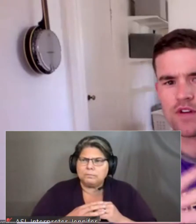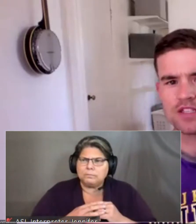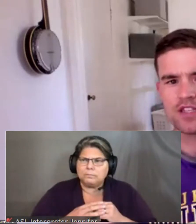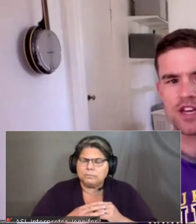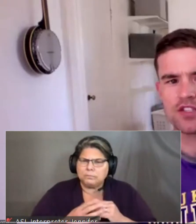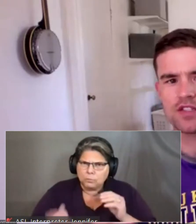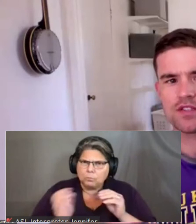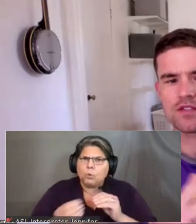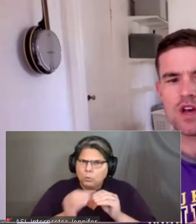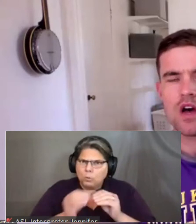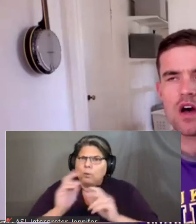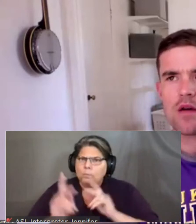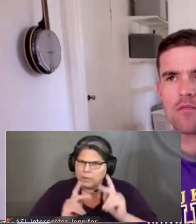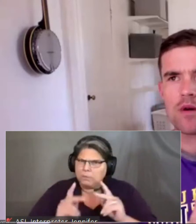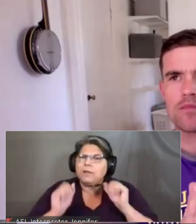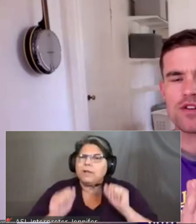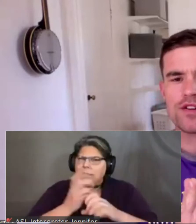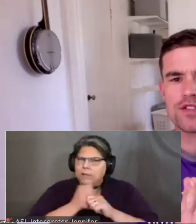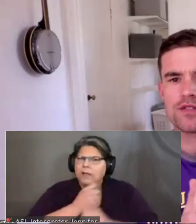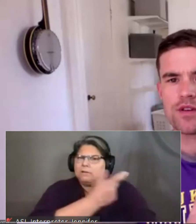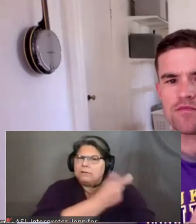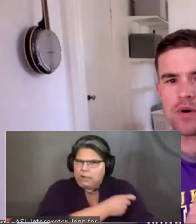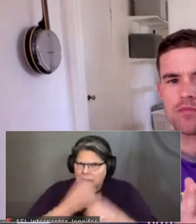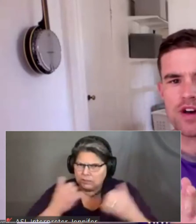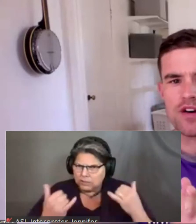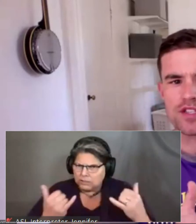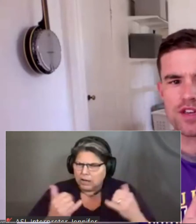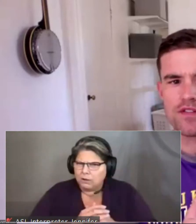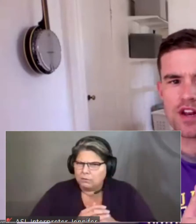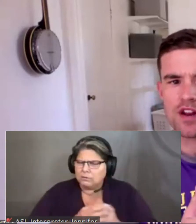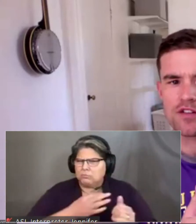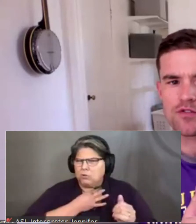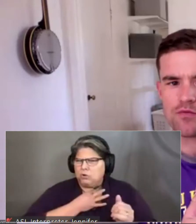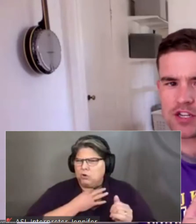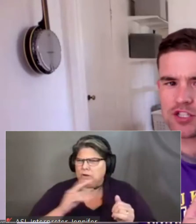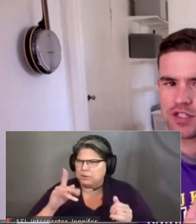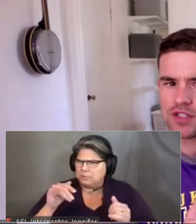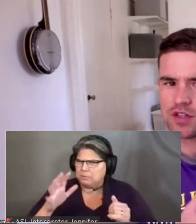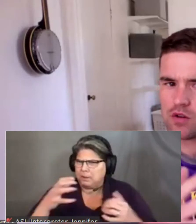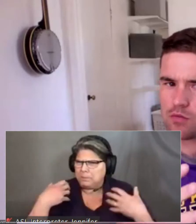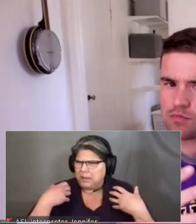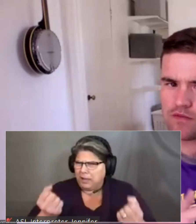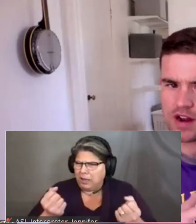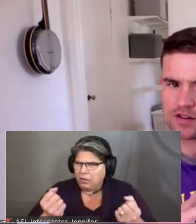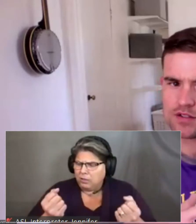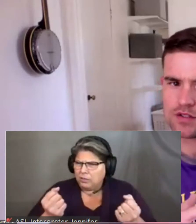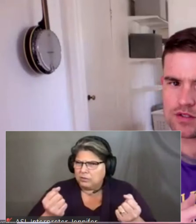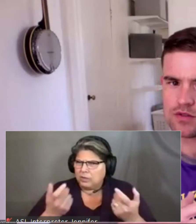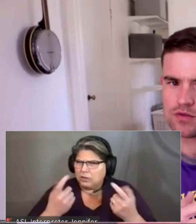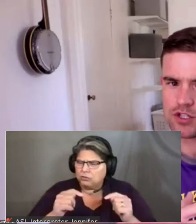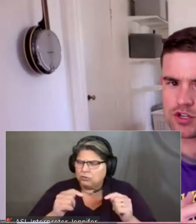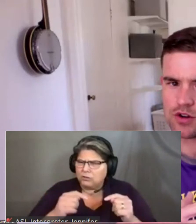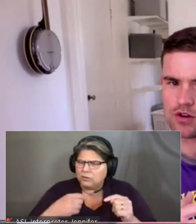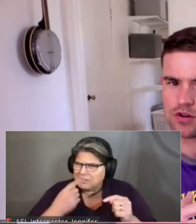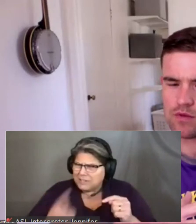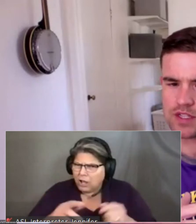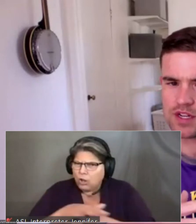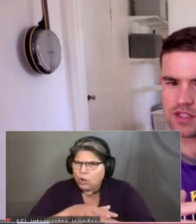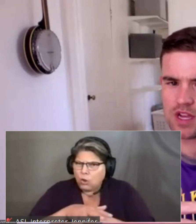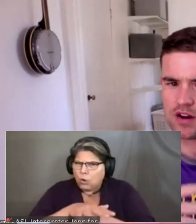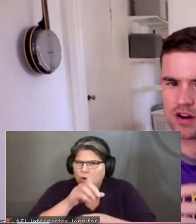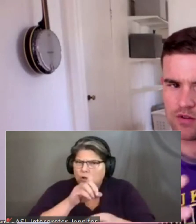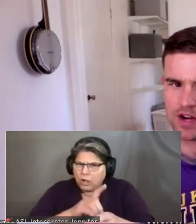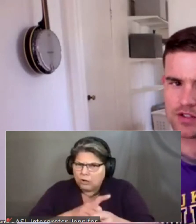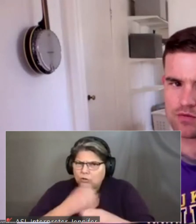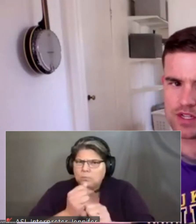for vaccinations. I'm curious if public health is giving any direction to local providers to ensure